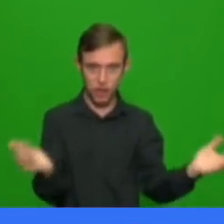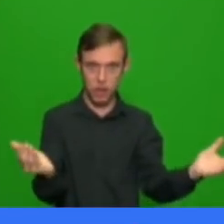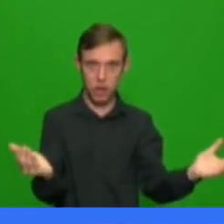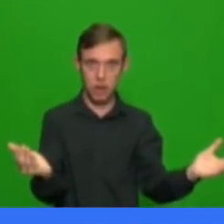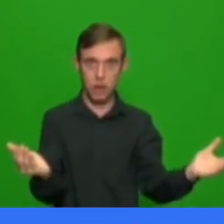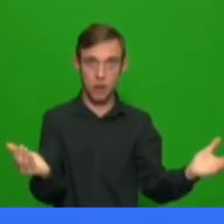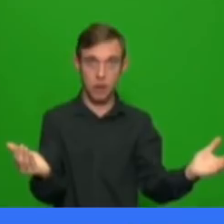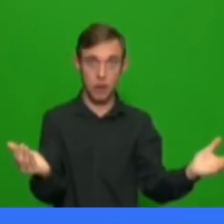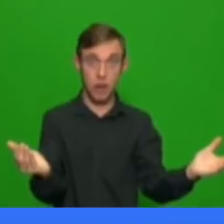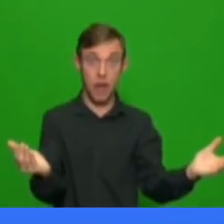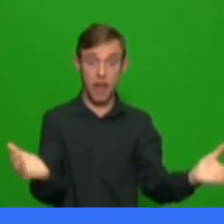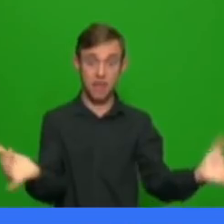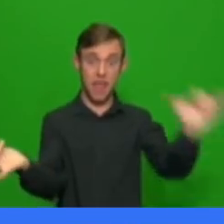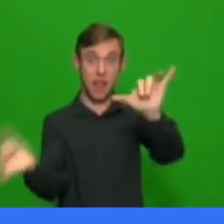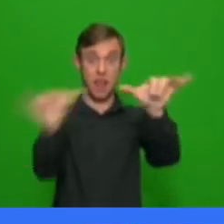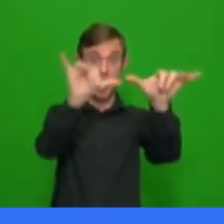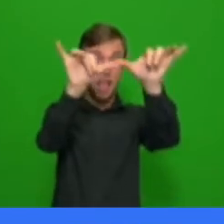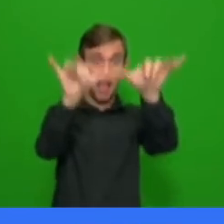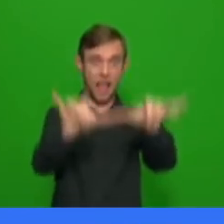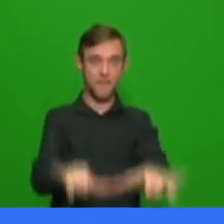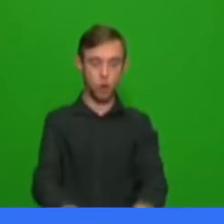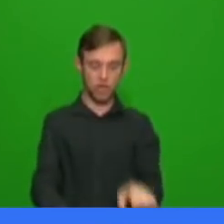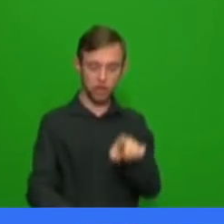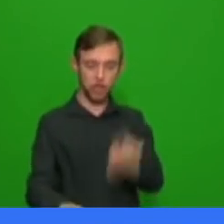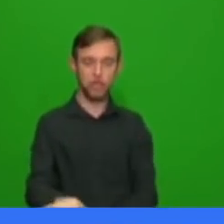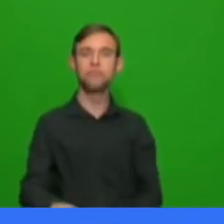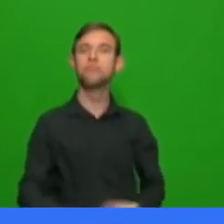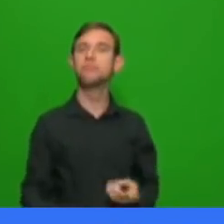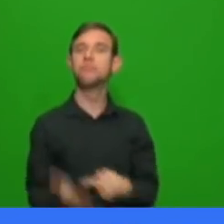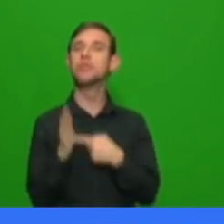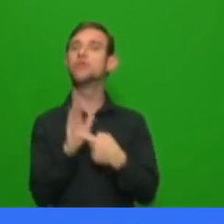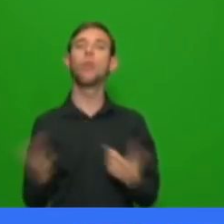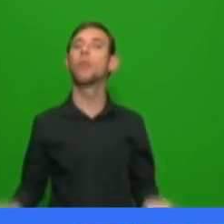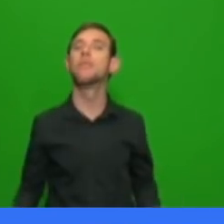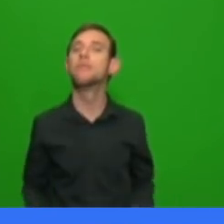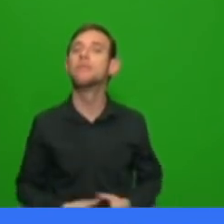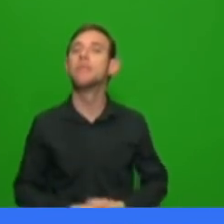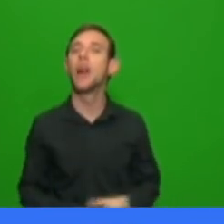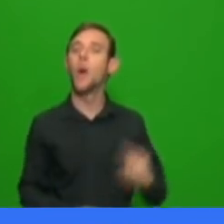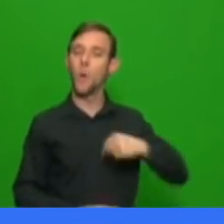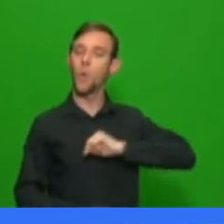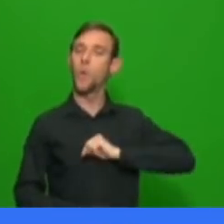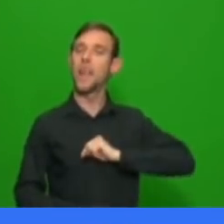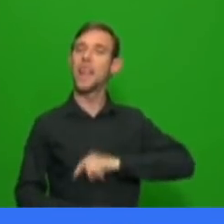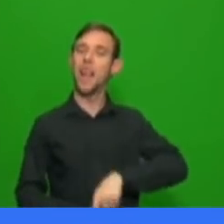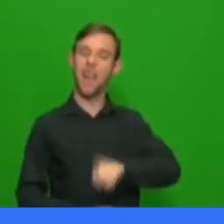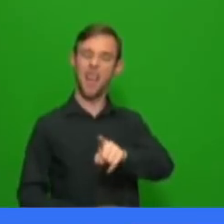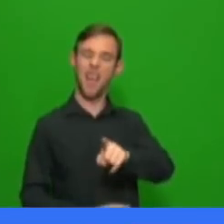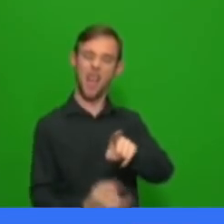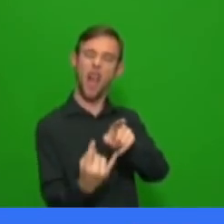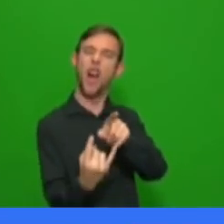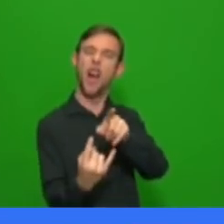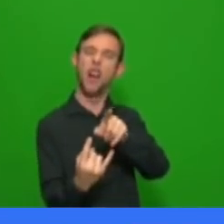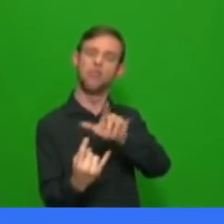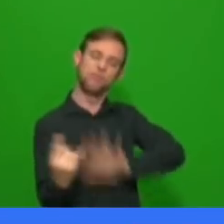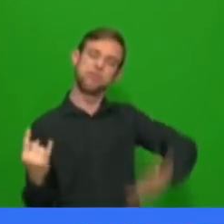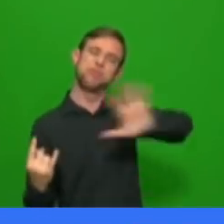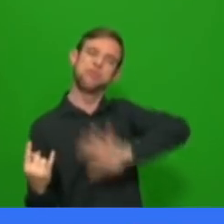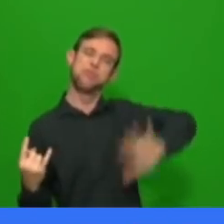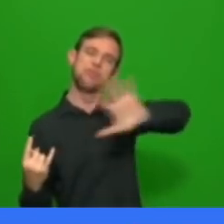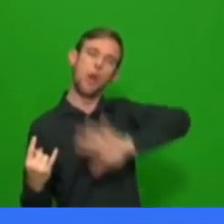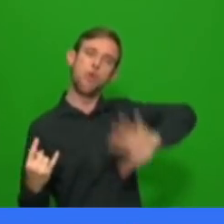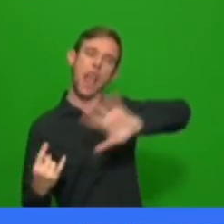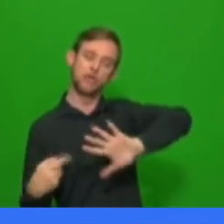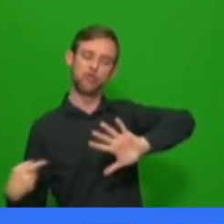mean square errors from that study actually showed that we were within the range compared